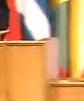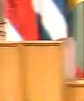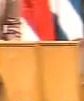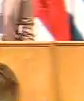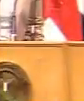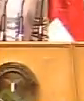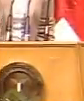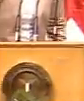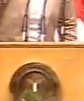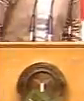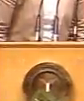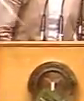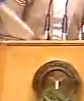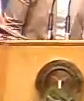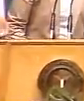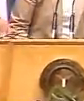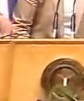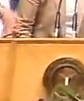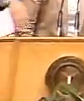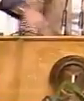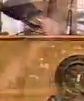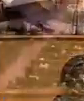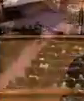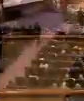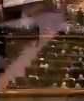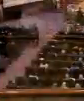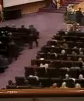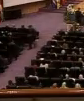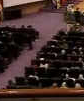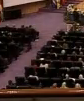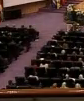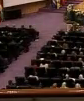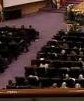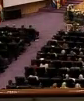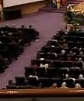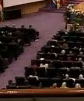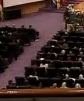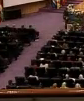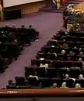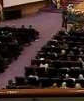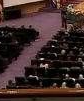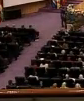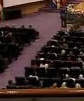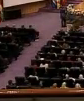It is an honor to welcome our first lady, Mrs. Suzanne Mubarak, and our keynote speaker today.